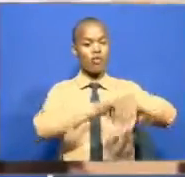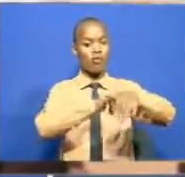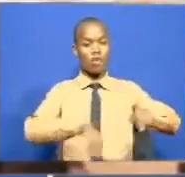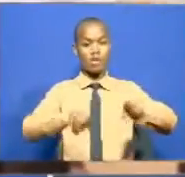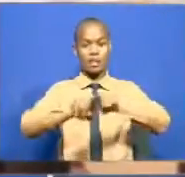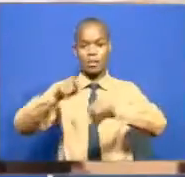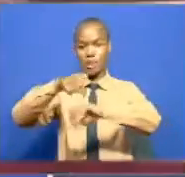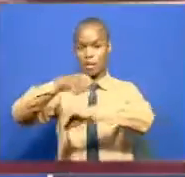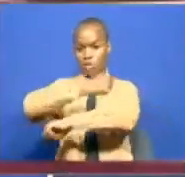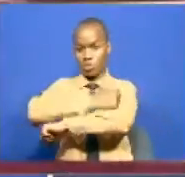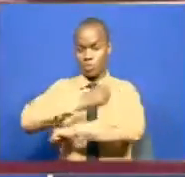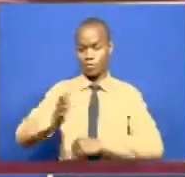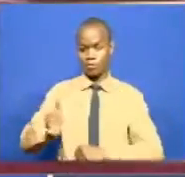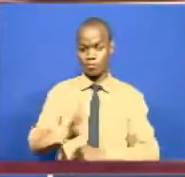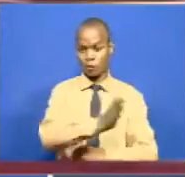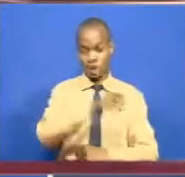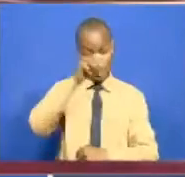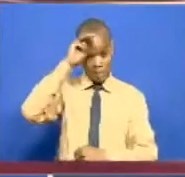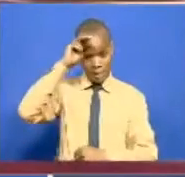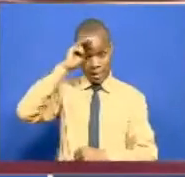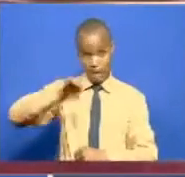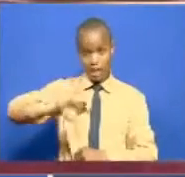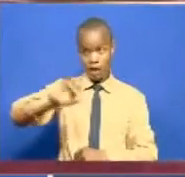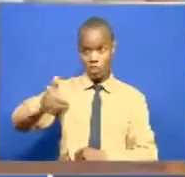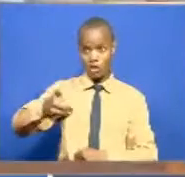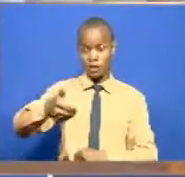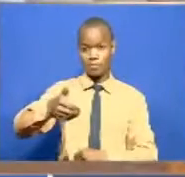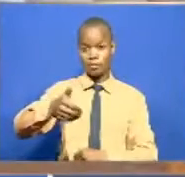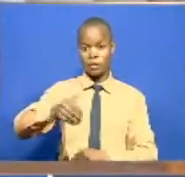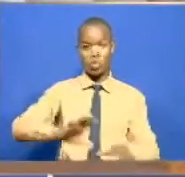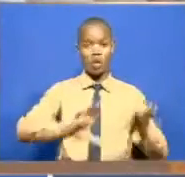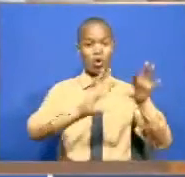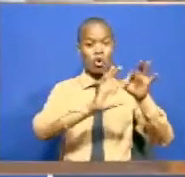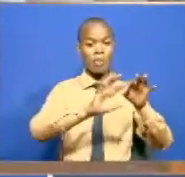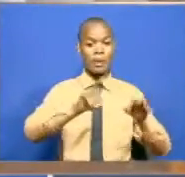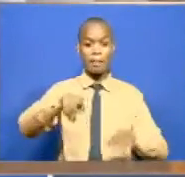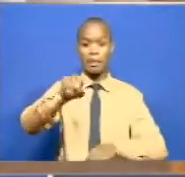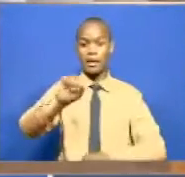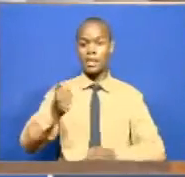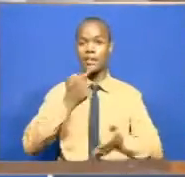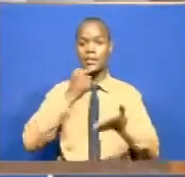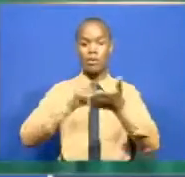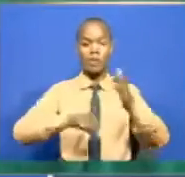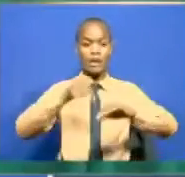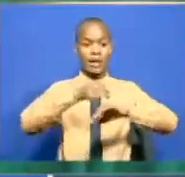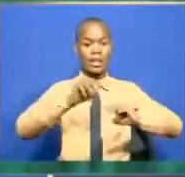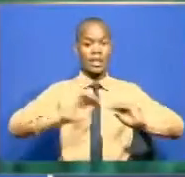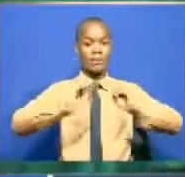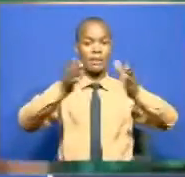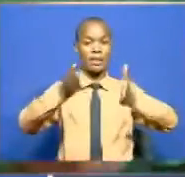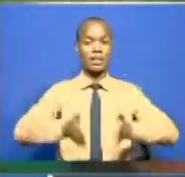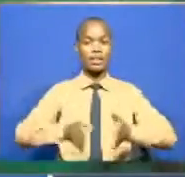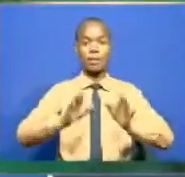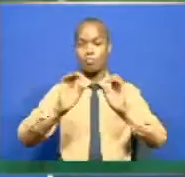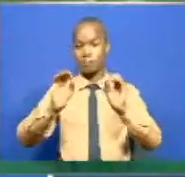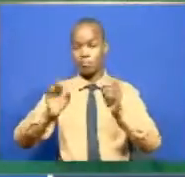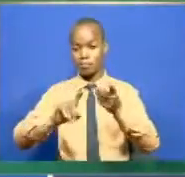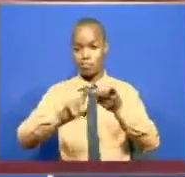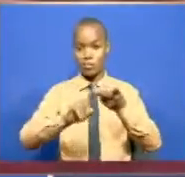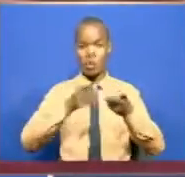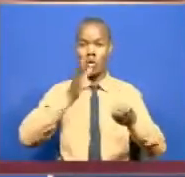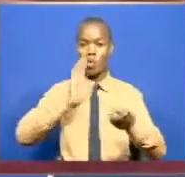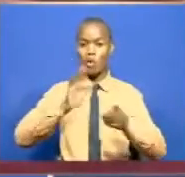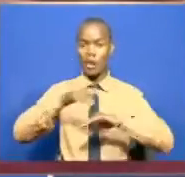In Mandera County, Cooperative Principal Secretary Alia Ismail Noor said lack of teachers, insufficient provision of water, as